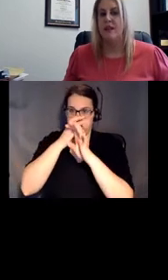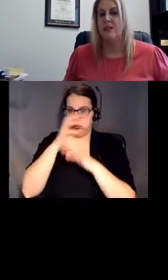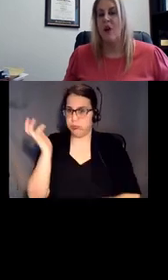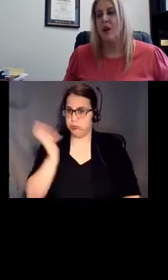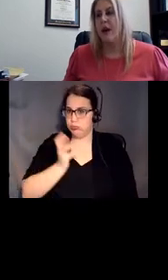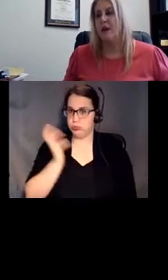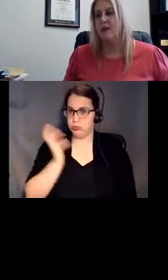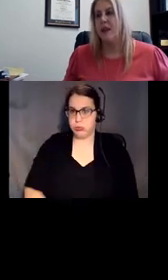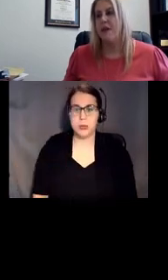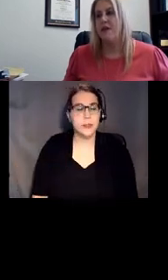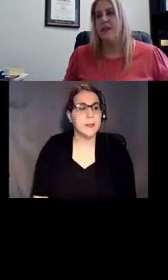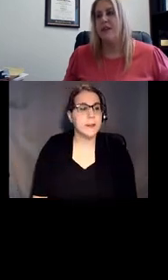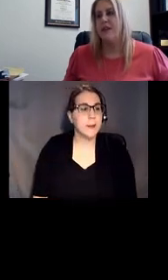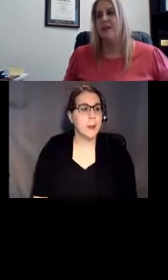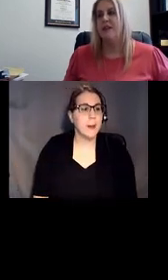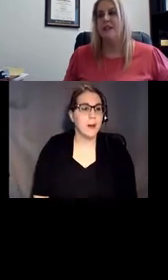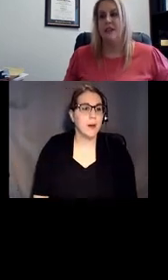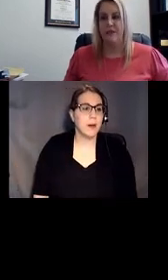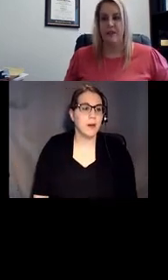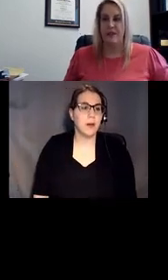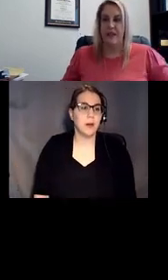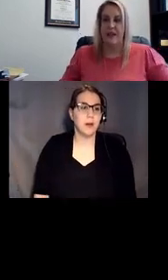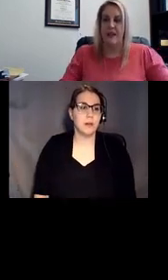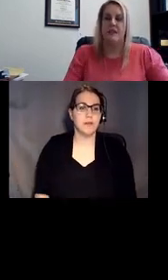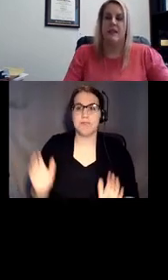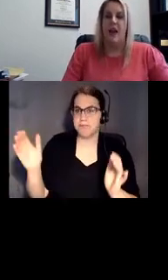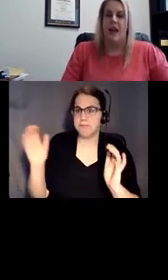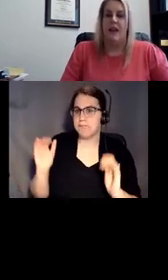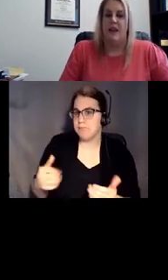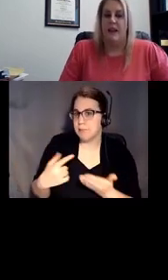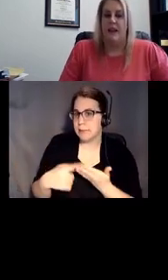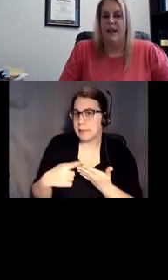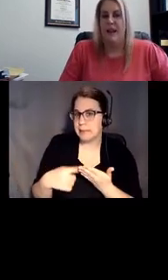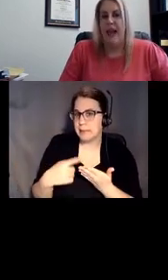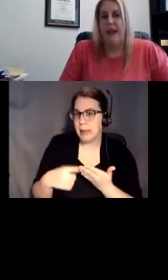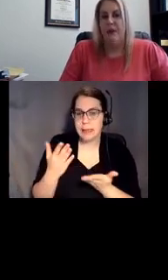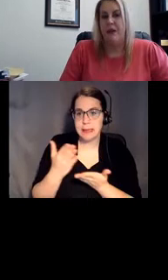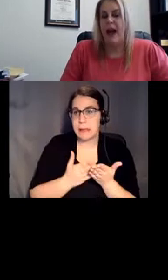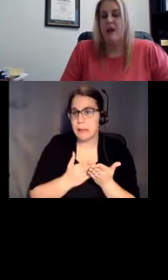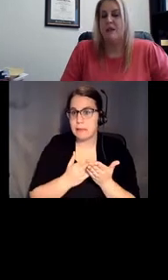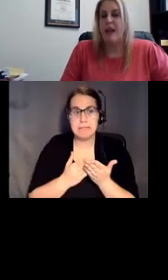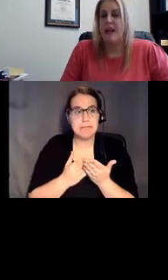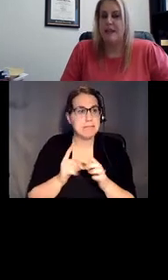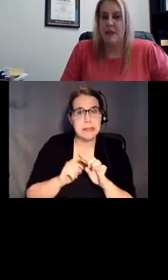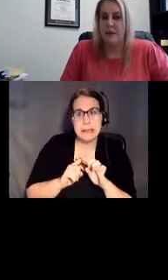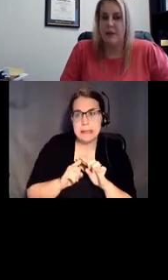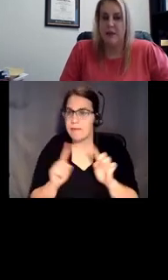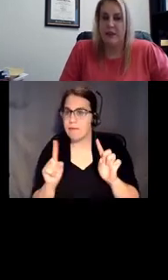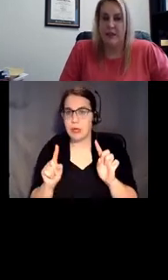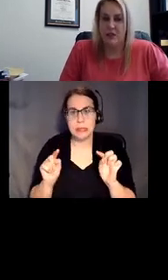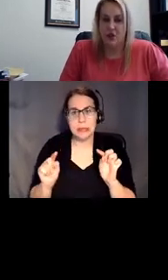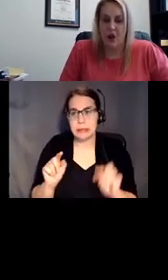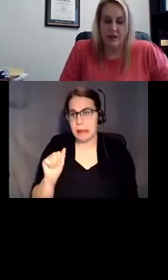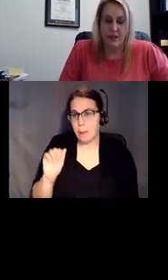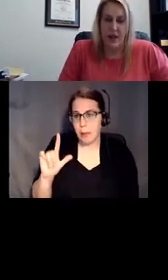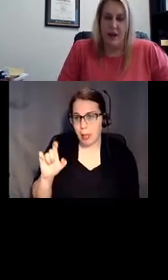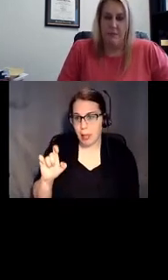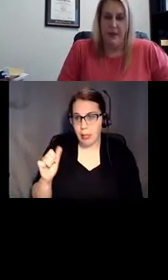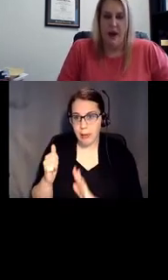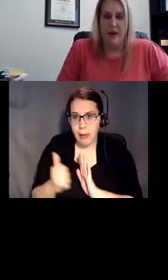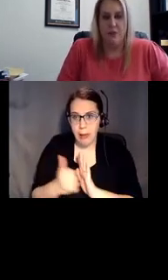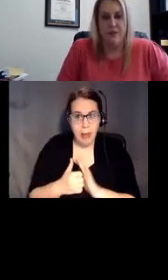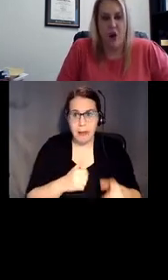So let's talk about some of these differences in ABLE accounts and supplemental needs